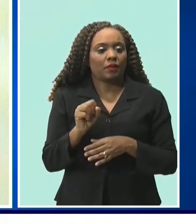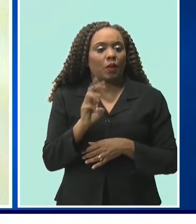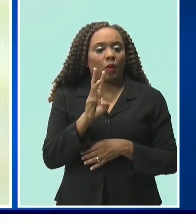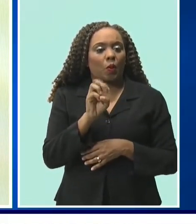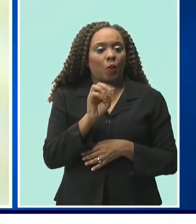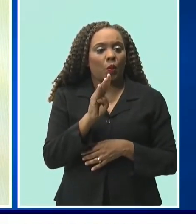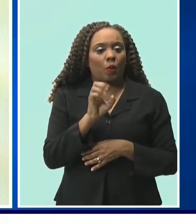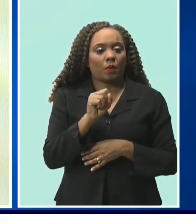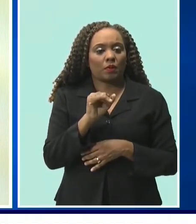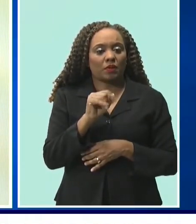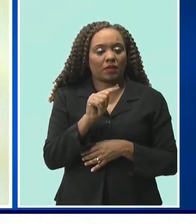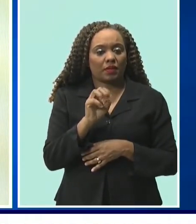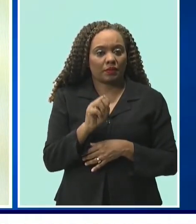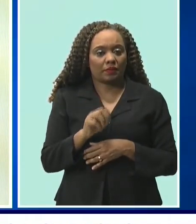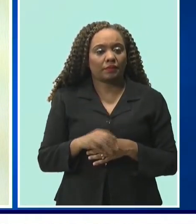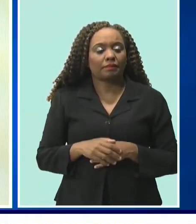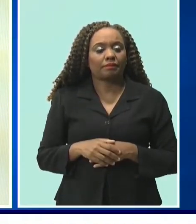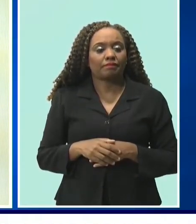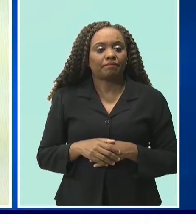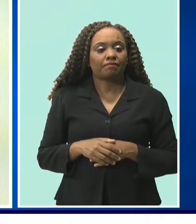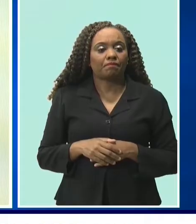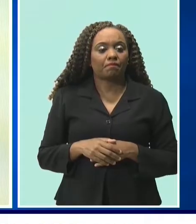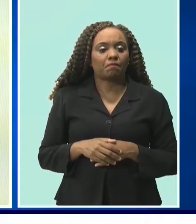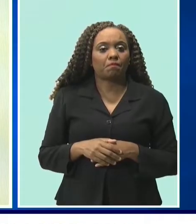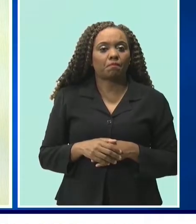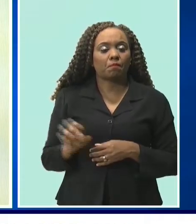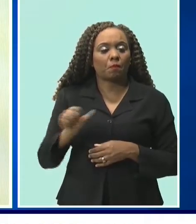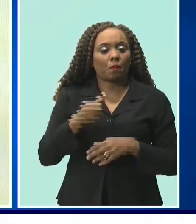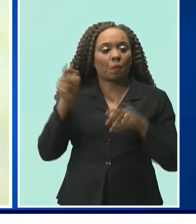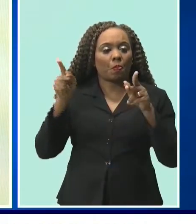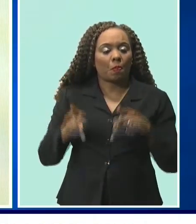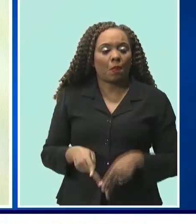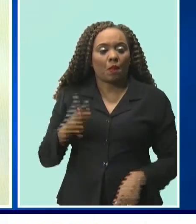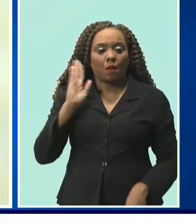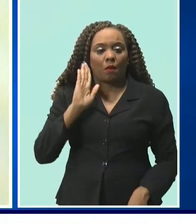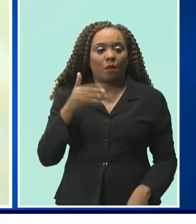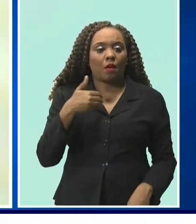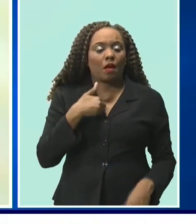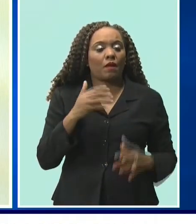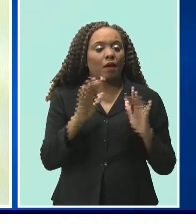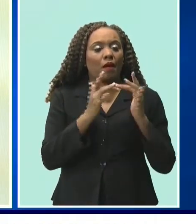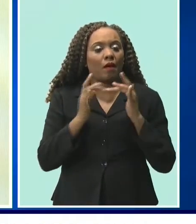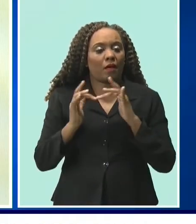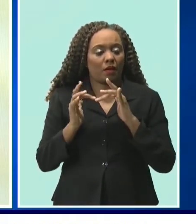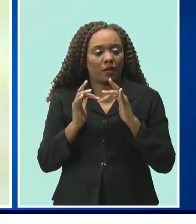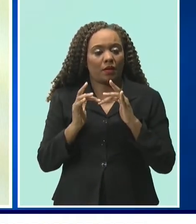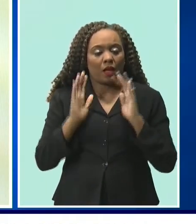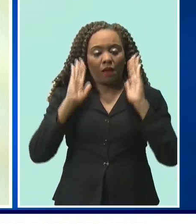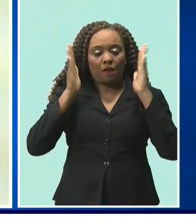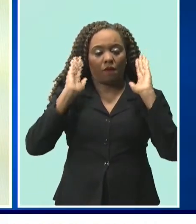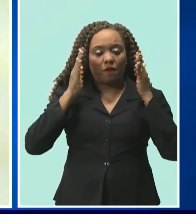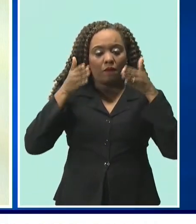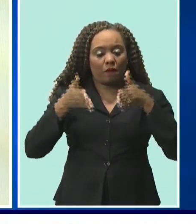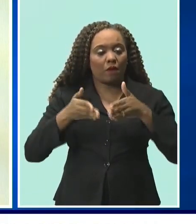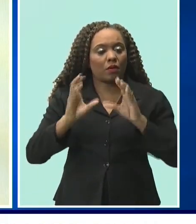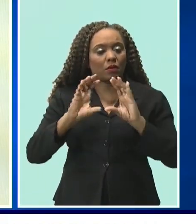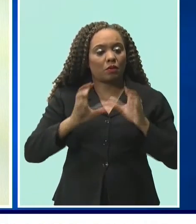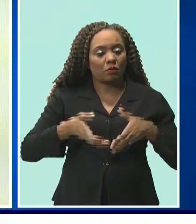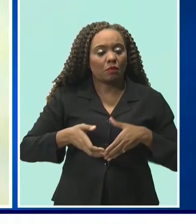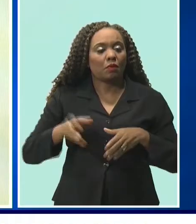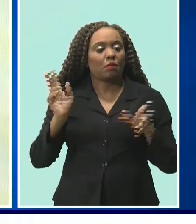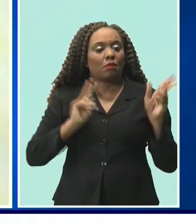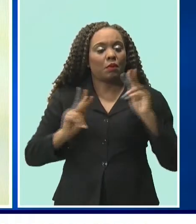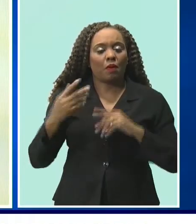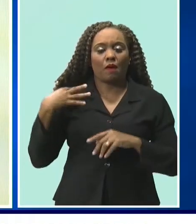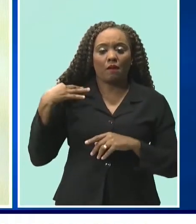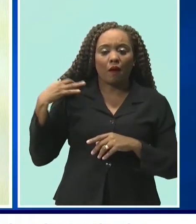consultant, Mayhe Ridley Hazard, will host a series of online neighborhood focus groups with volunteers from communities and